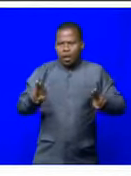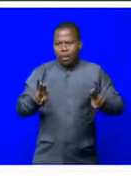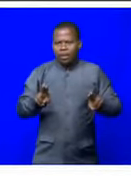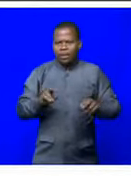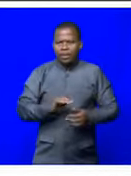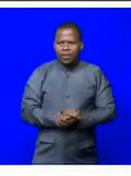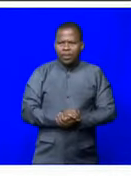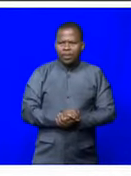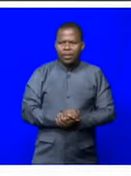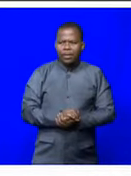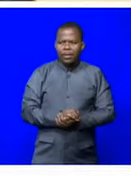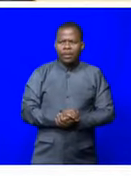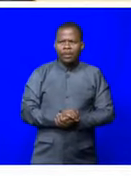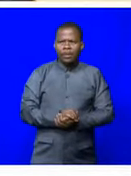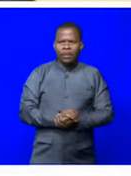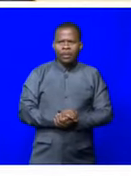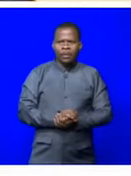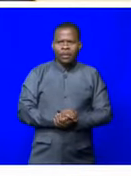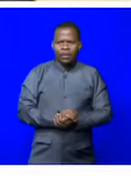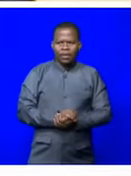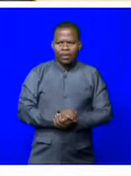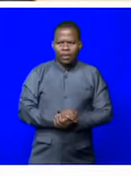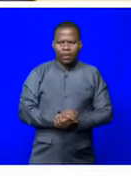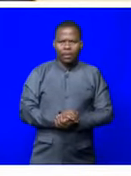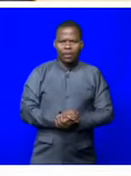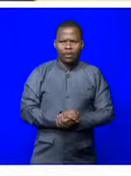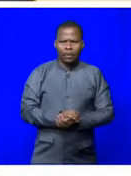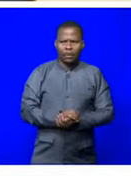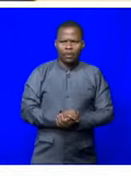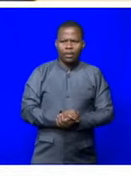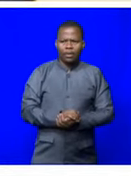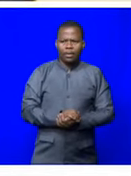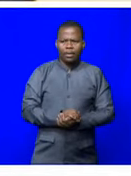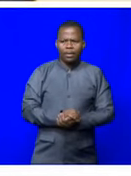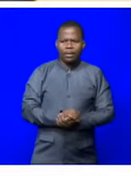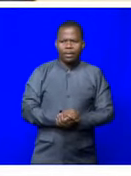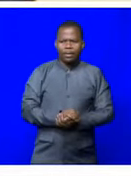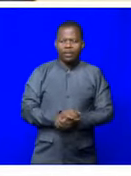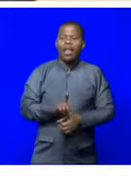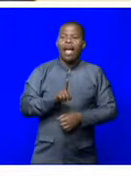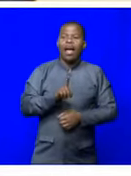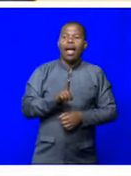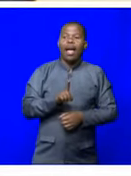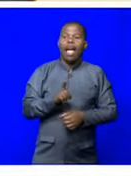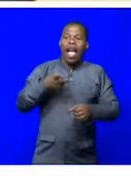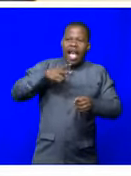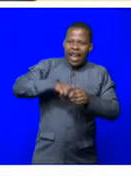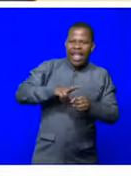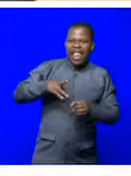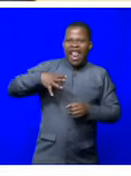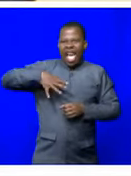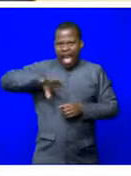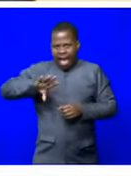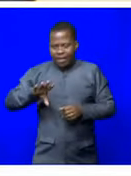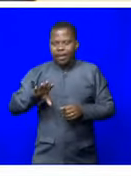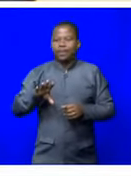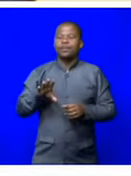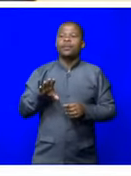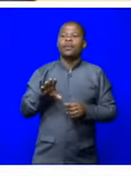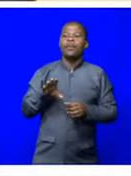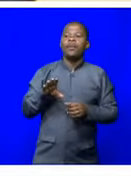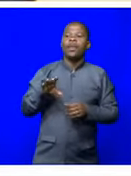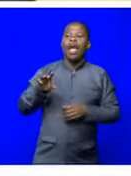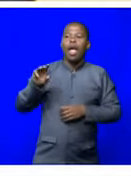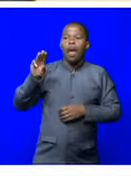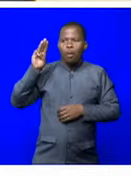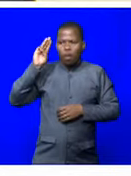Southern Africa kepha nje bebaphelele bekhona ke nalabanye nje laba ekubuya elsewhere in Africa lengasiko iparty